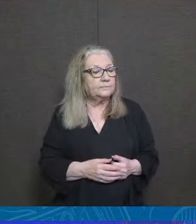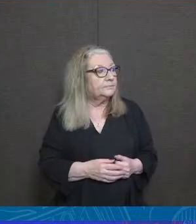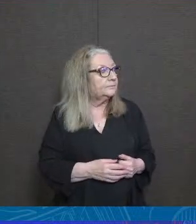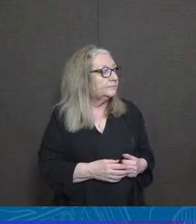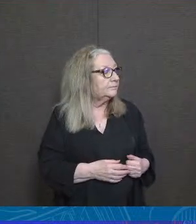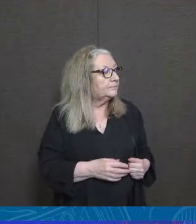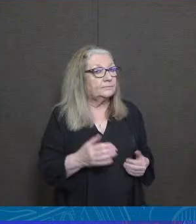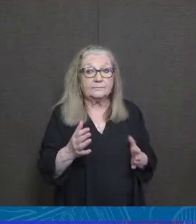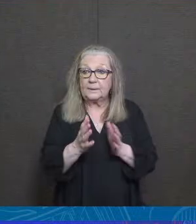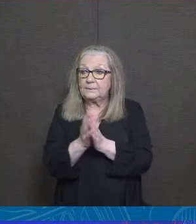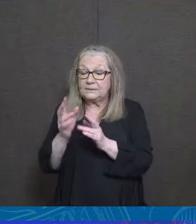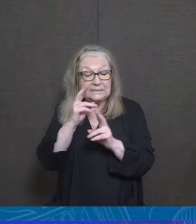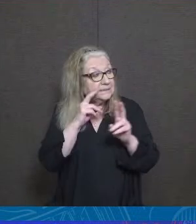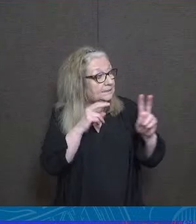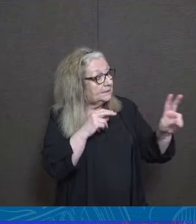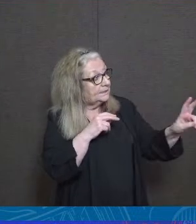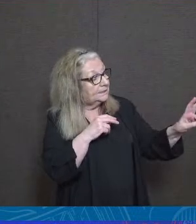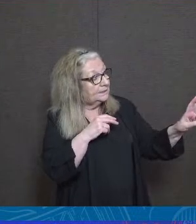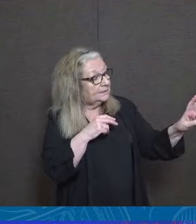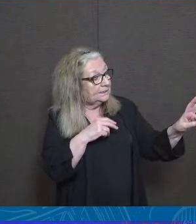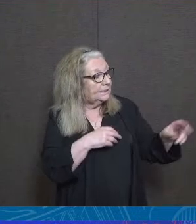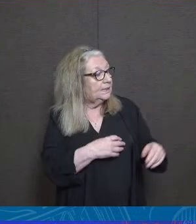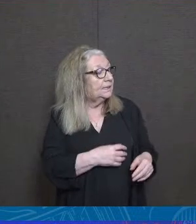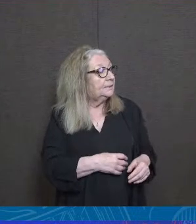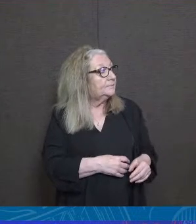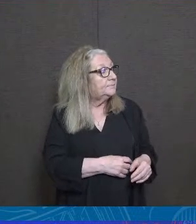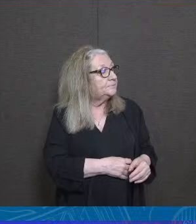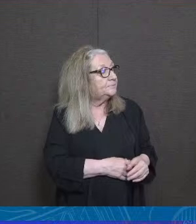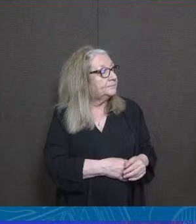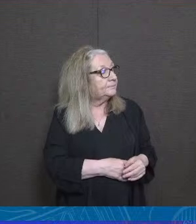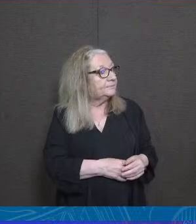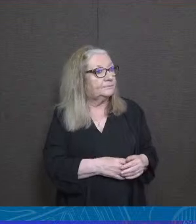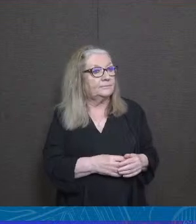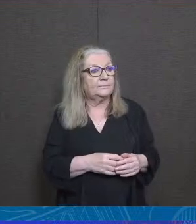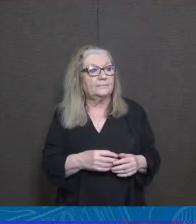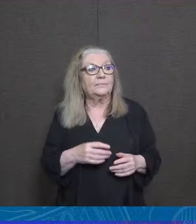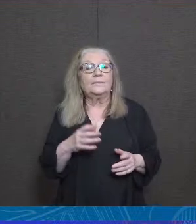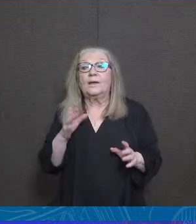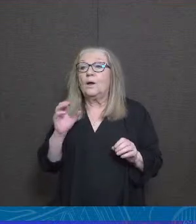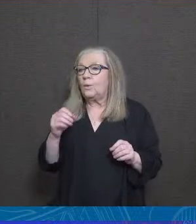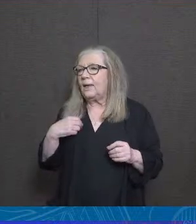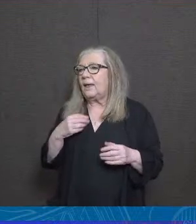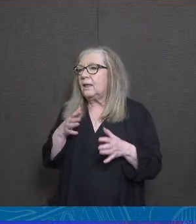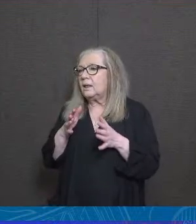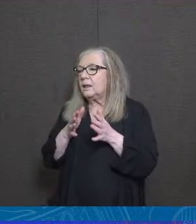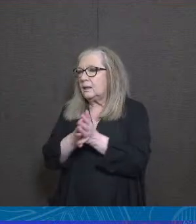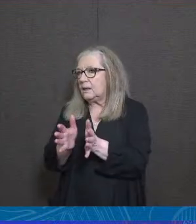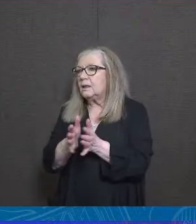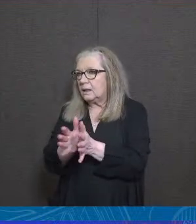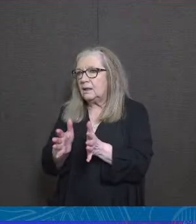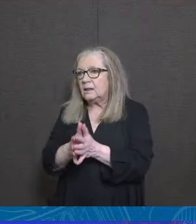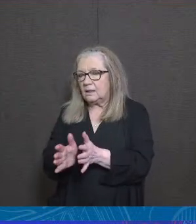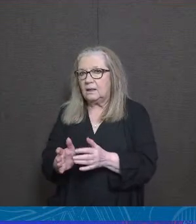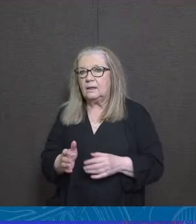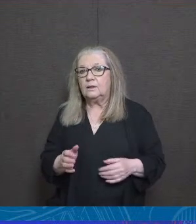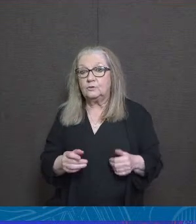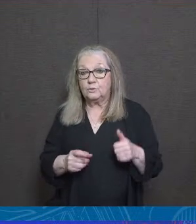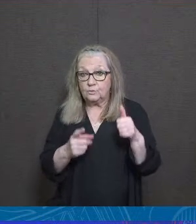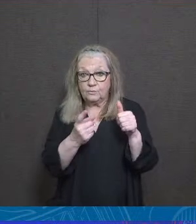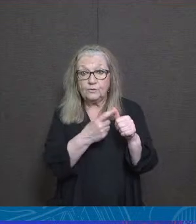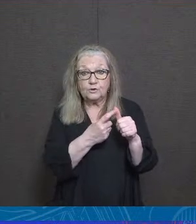and please look at that while I'm gonna be reading what I mean, okay? So I guess the first